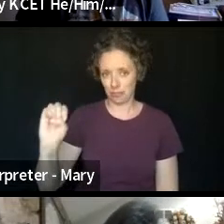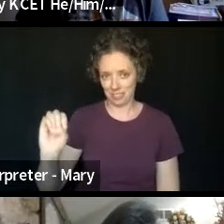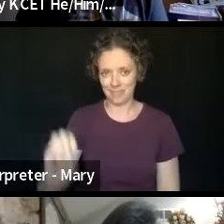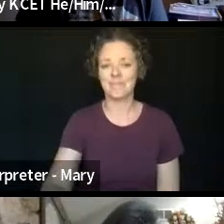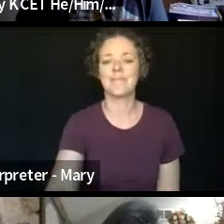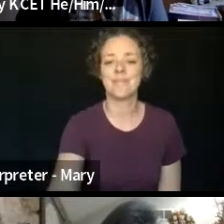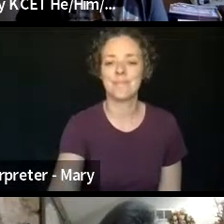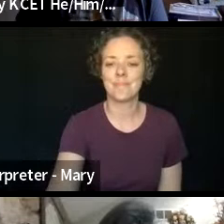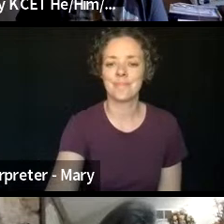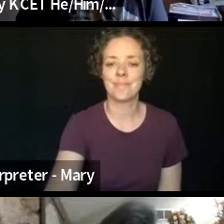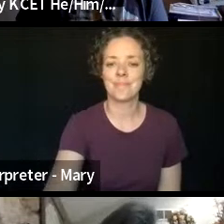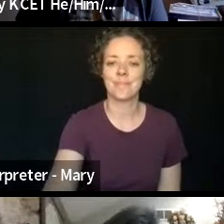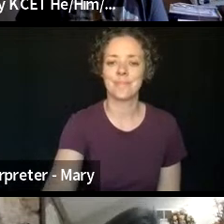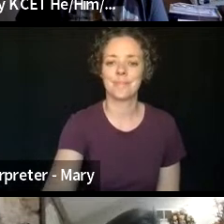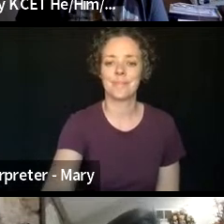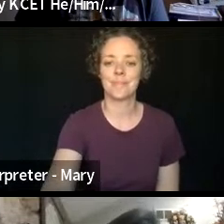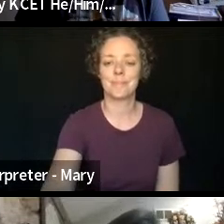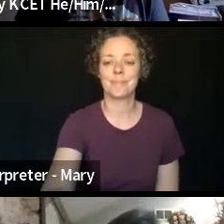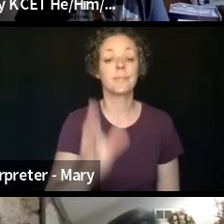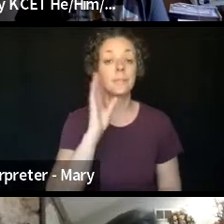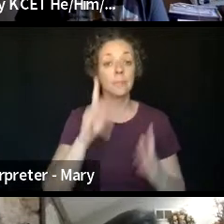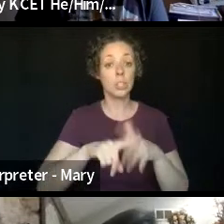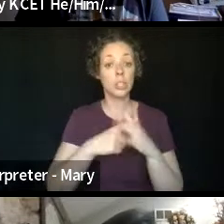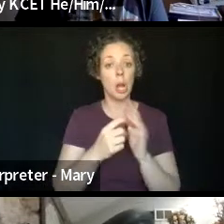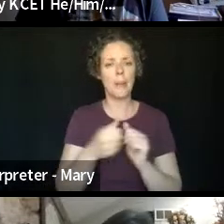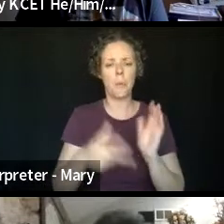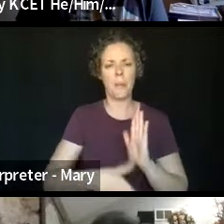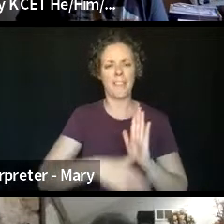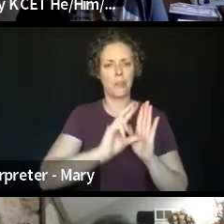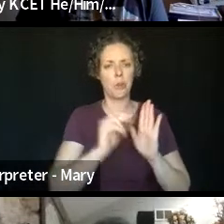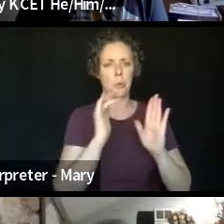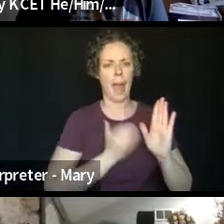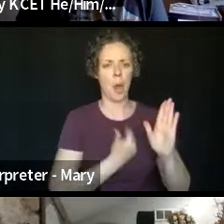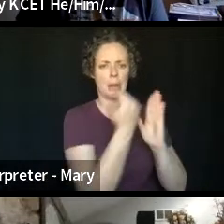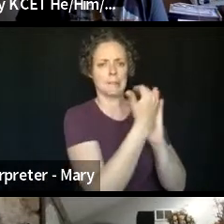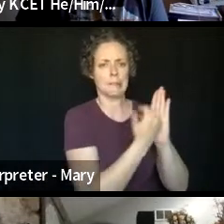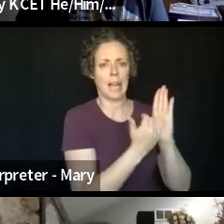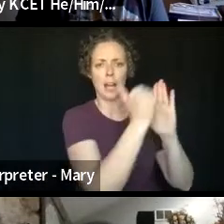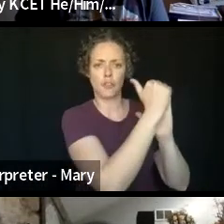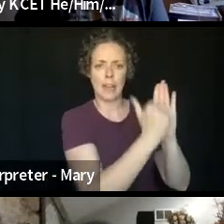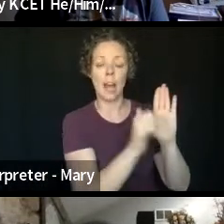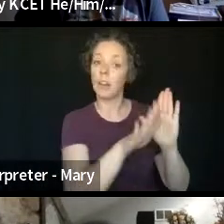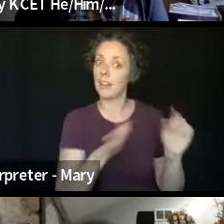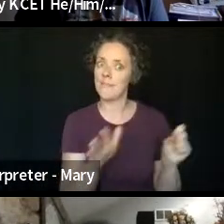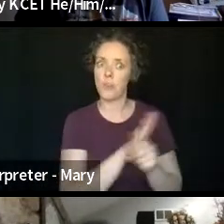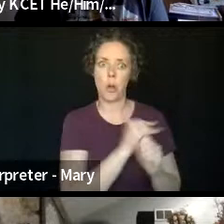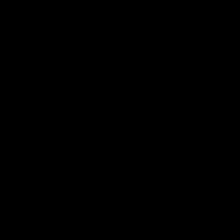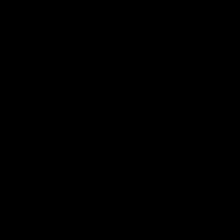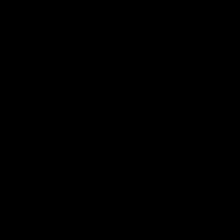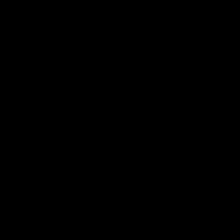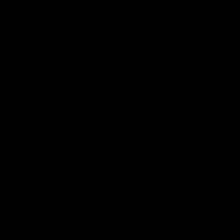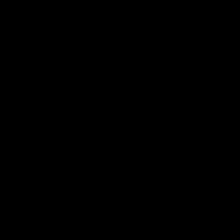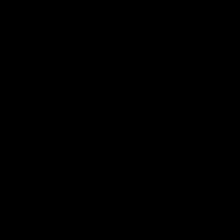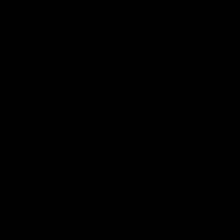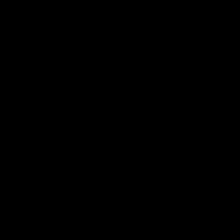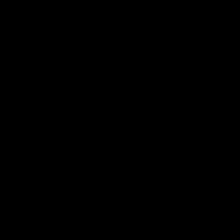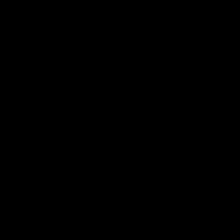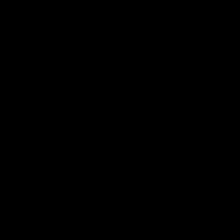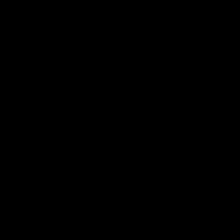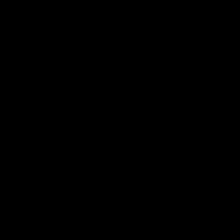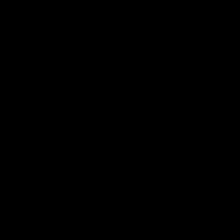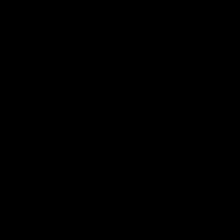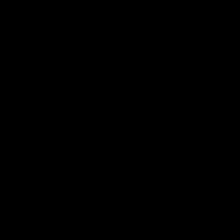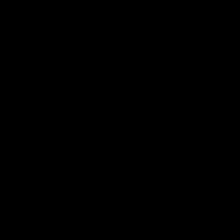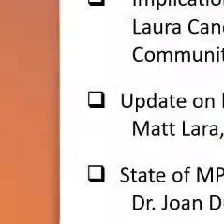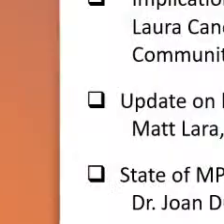wanted to start by doing a quick review of the agenda, which is super full today. I don't know if you, yeah, thank